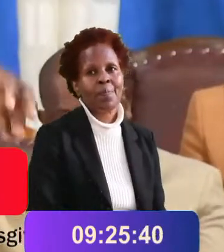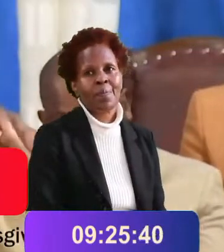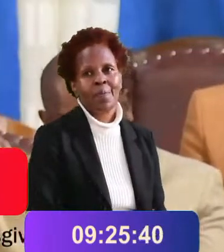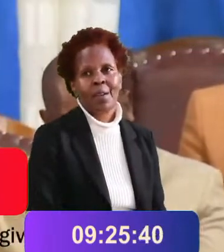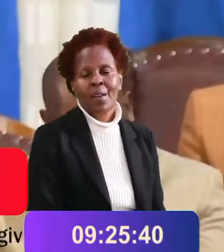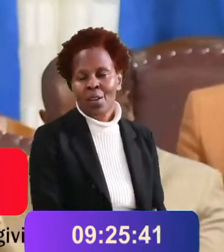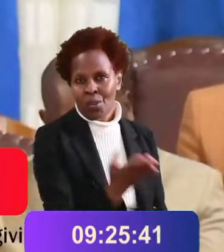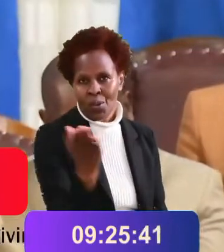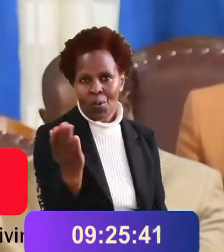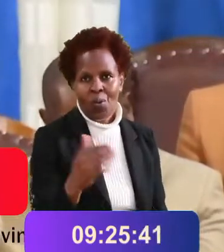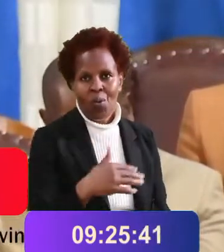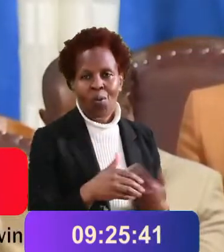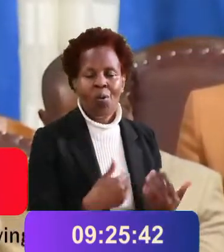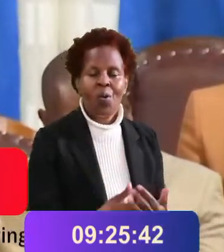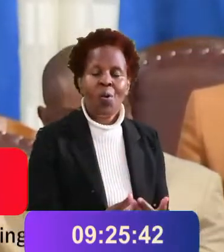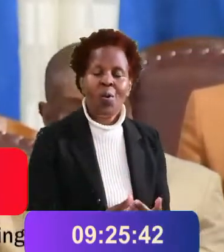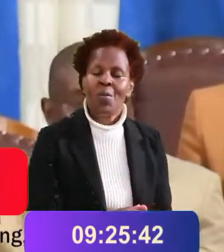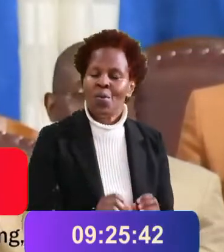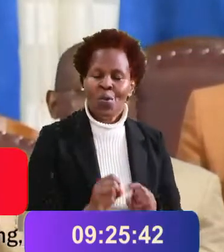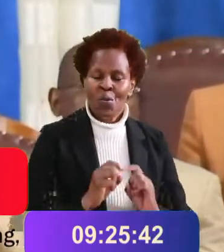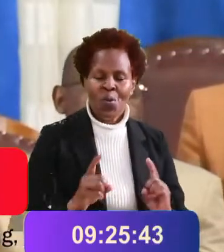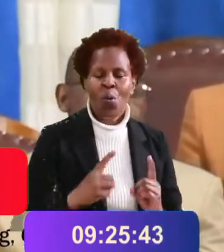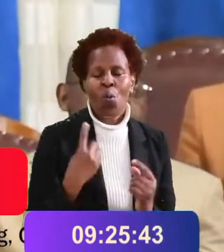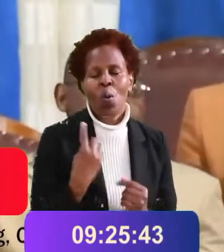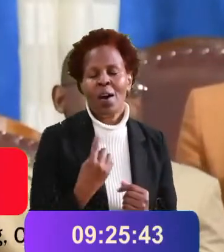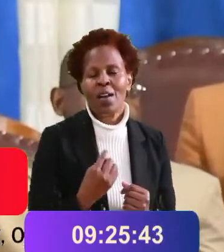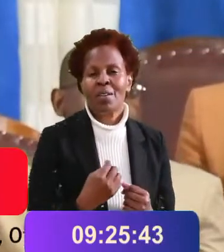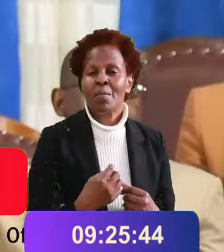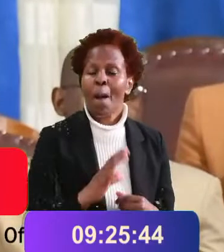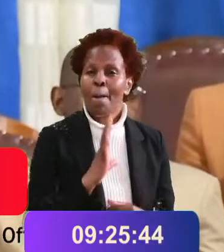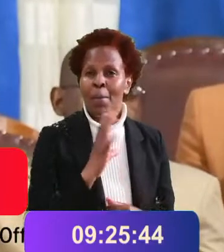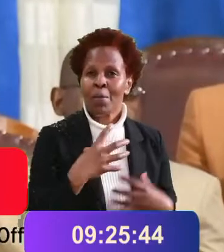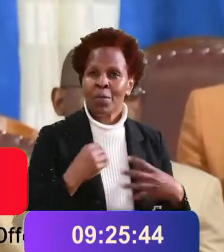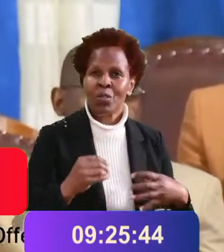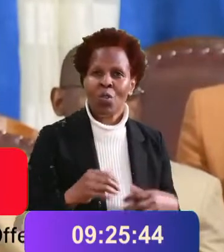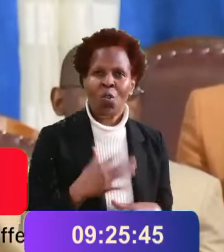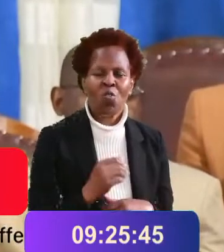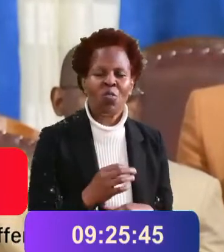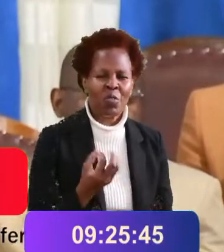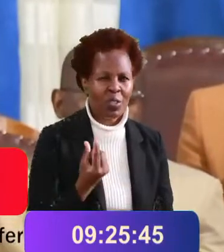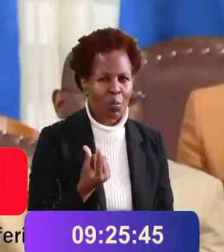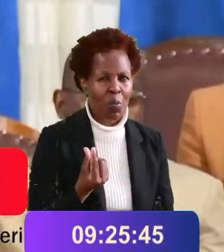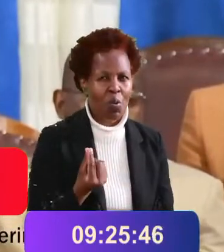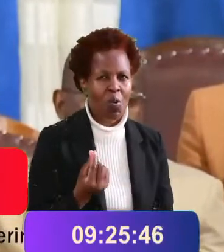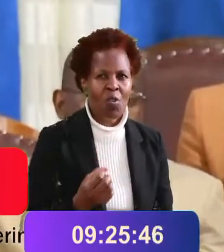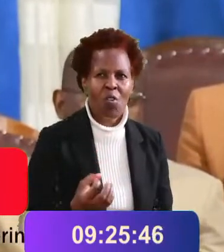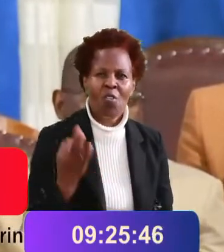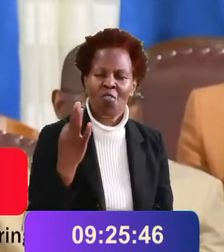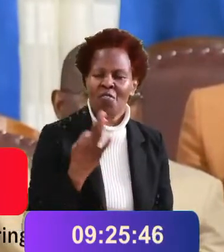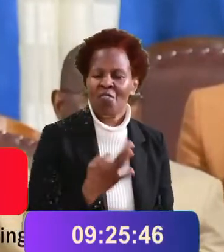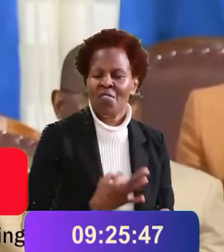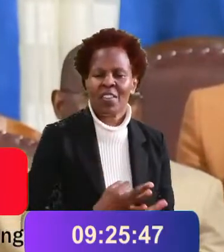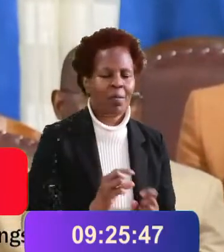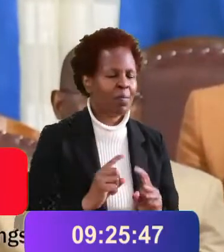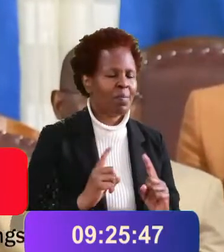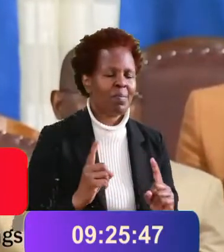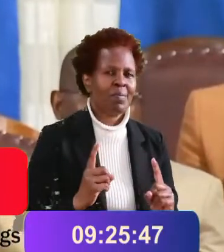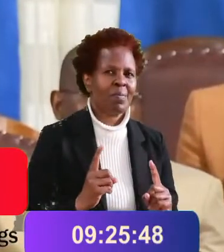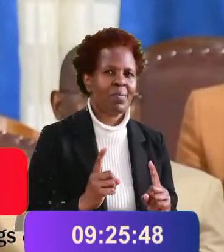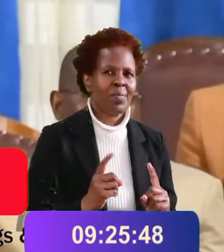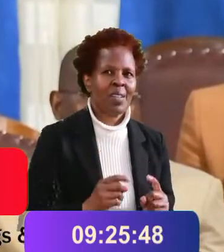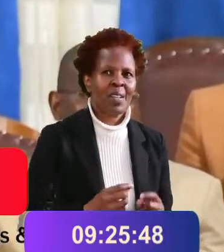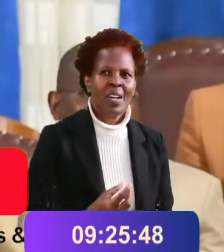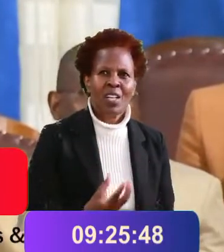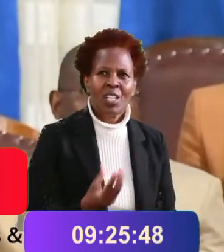and brothers, no one should be proud then of a shallow faith. A shallow faith is a neglected faith,